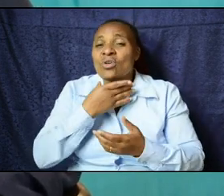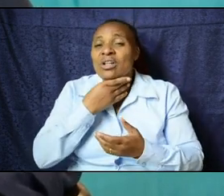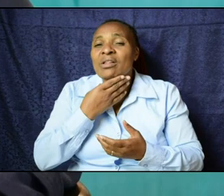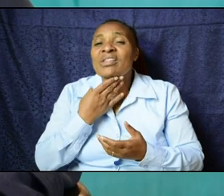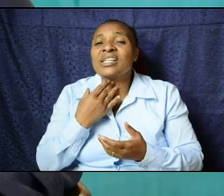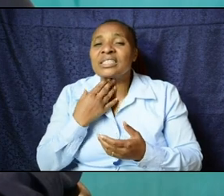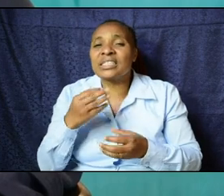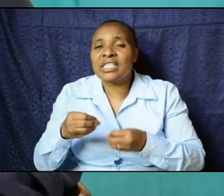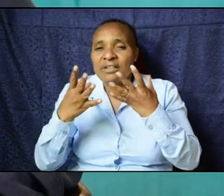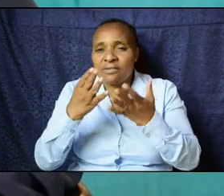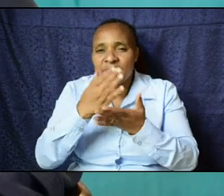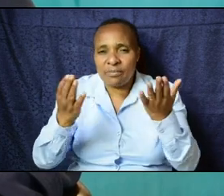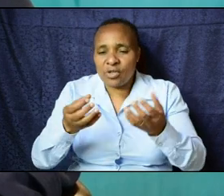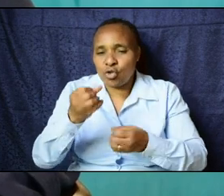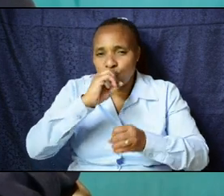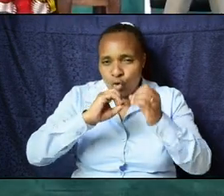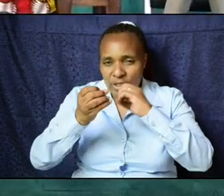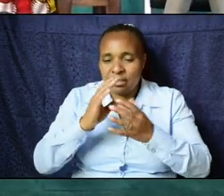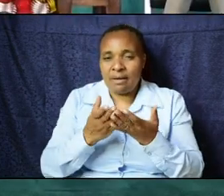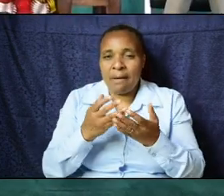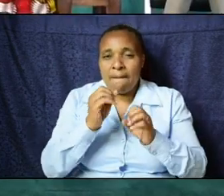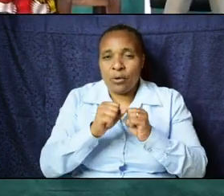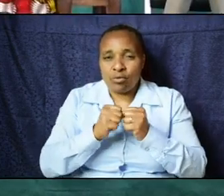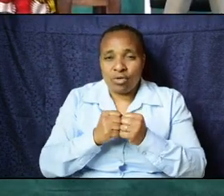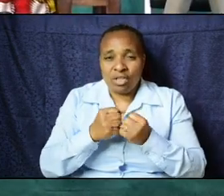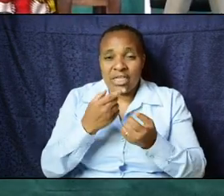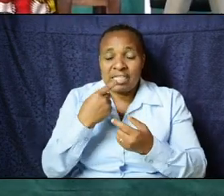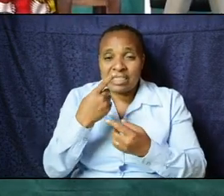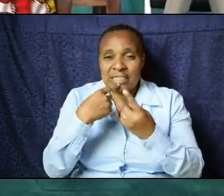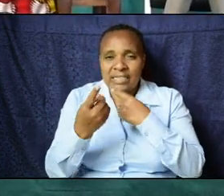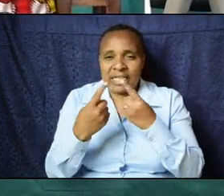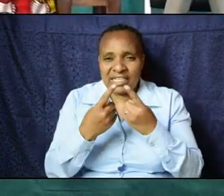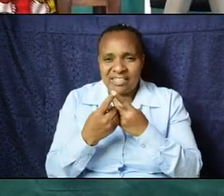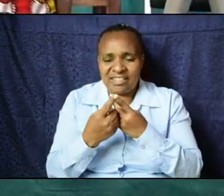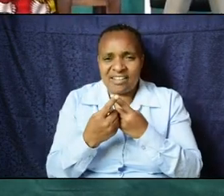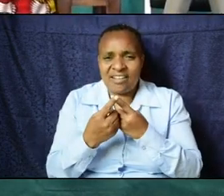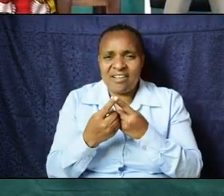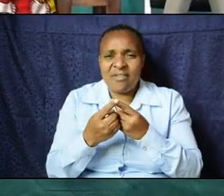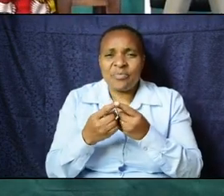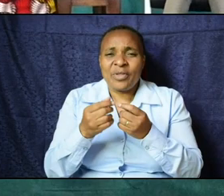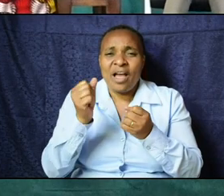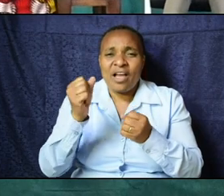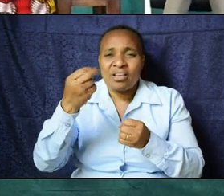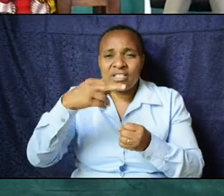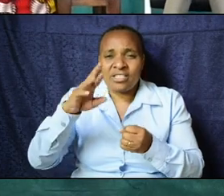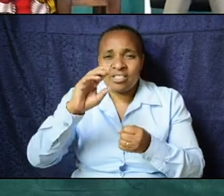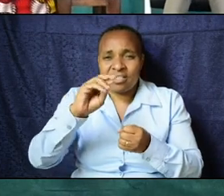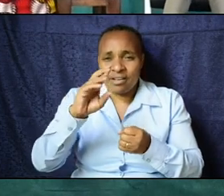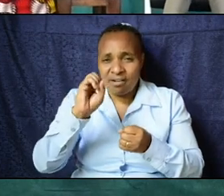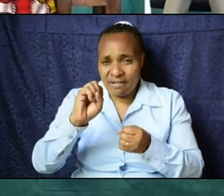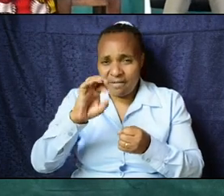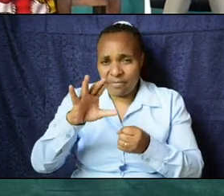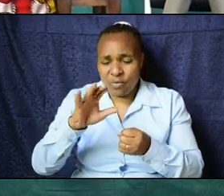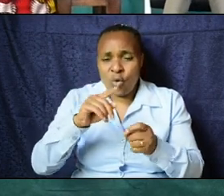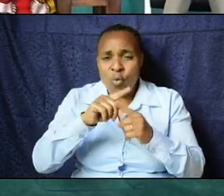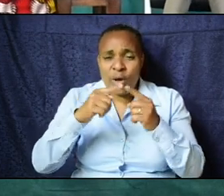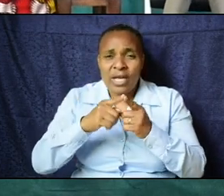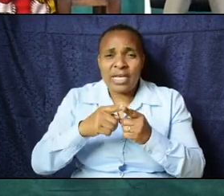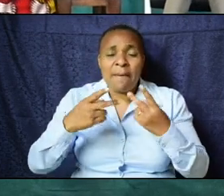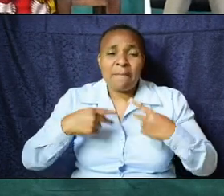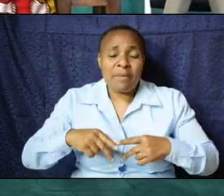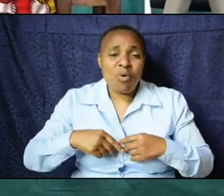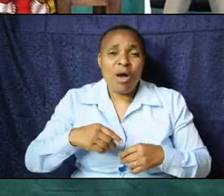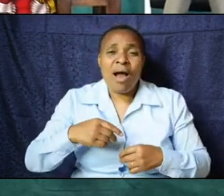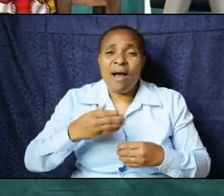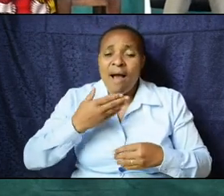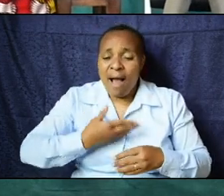way you'll heap coals of fire upon his head. Mm-hmm. Wow, amen. You know, actually, it's a fact. When people are hungry, you know, a hungry man is an